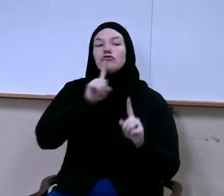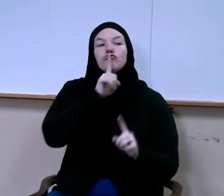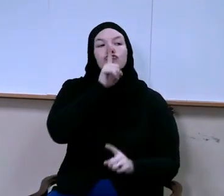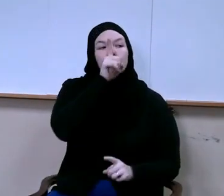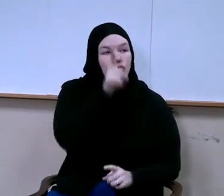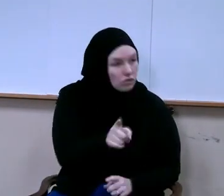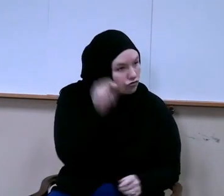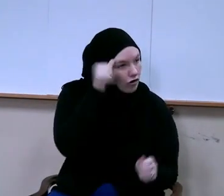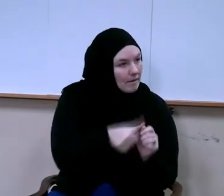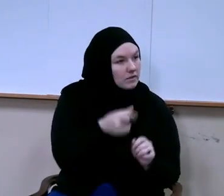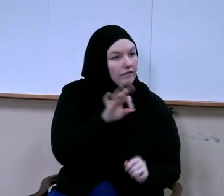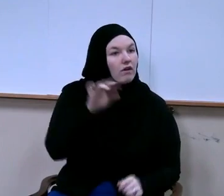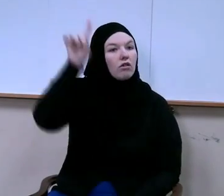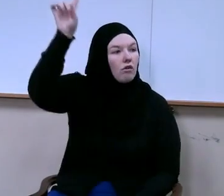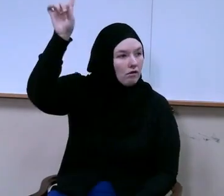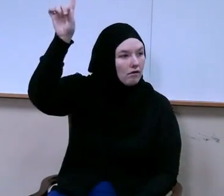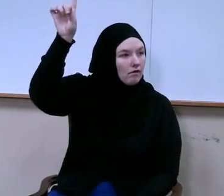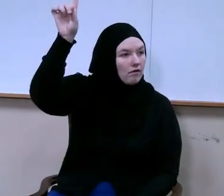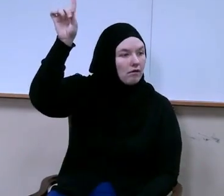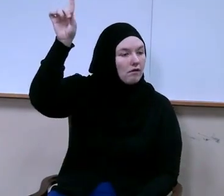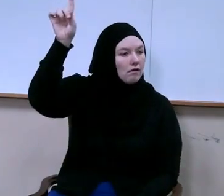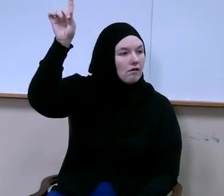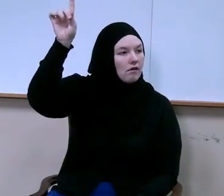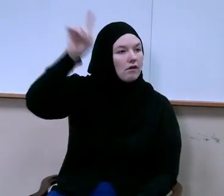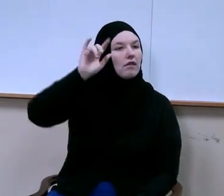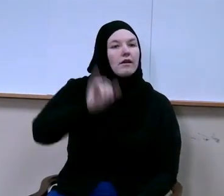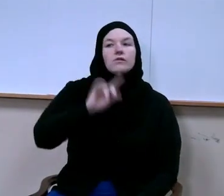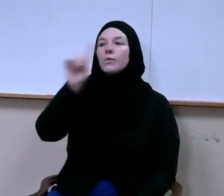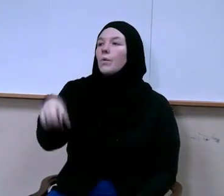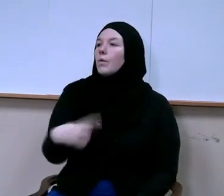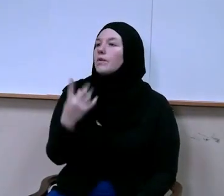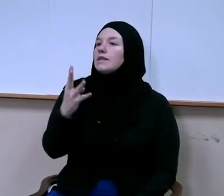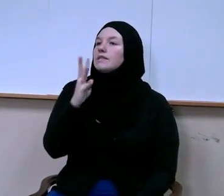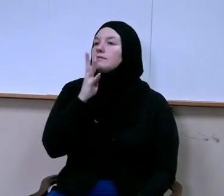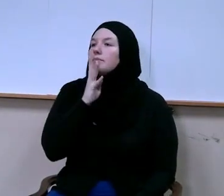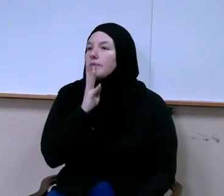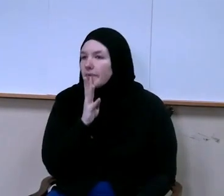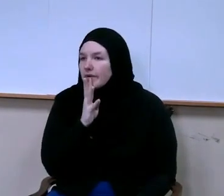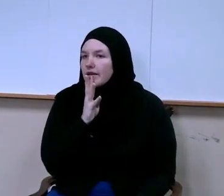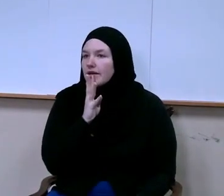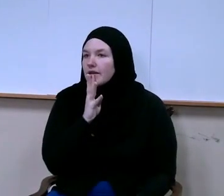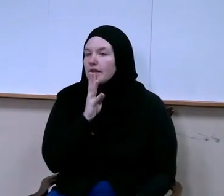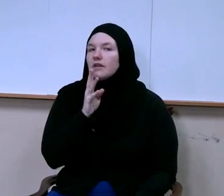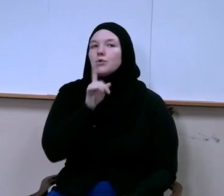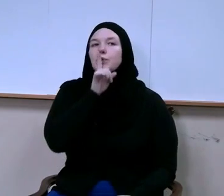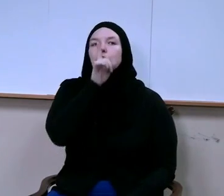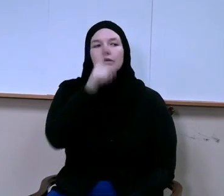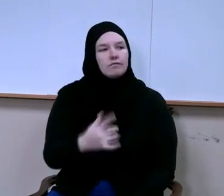that actually matters is one that only is spoken as it is